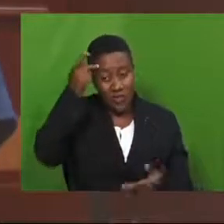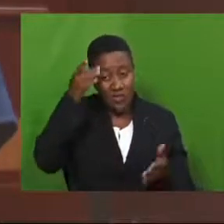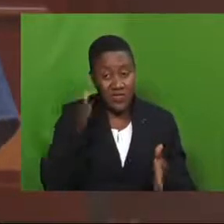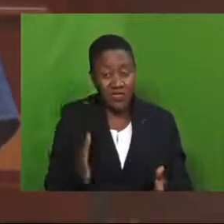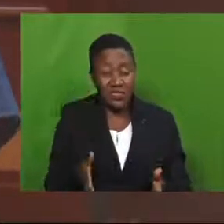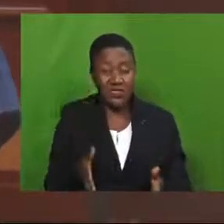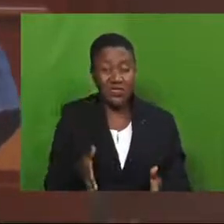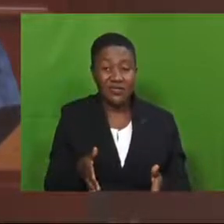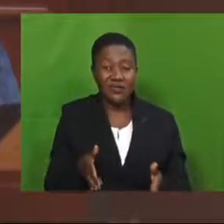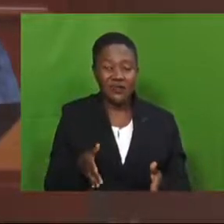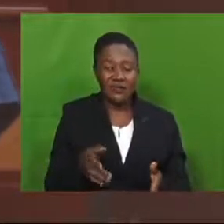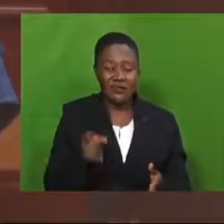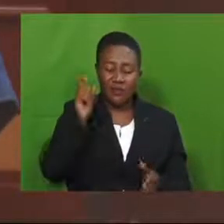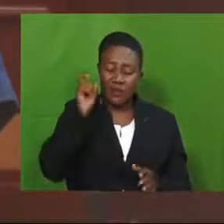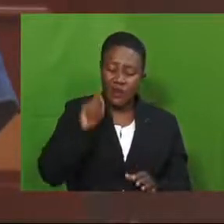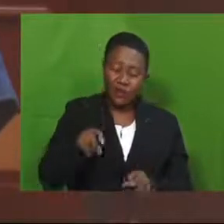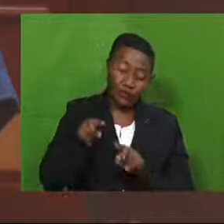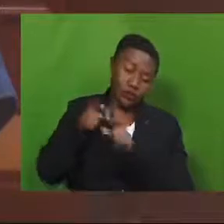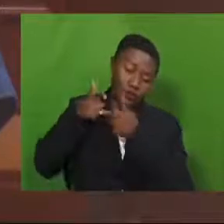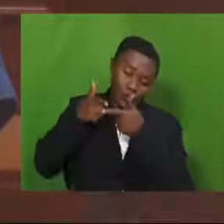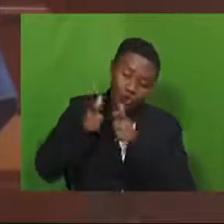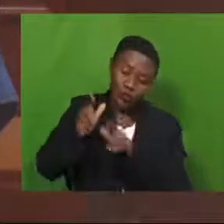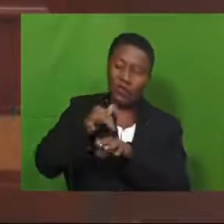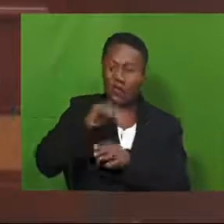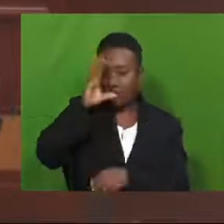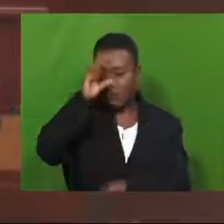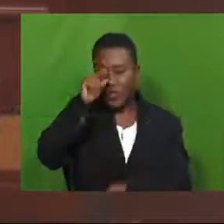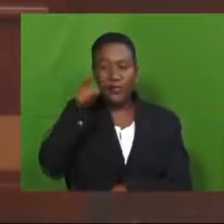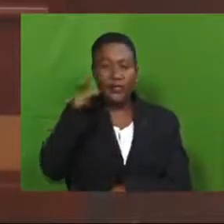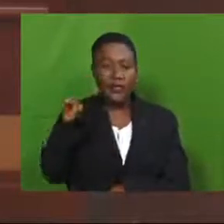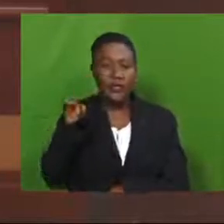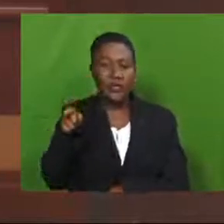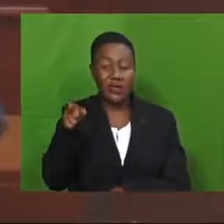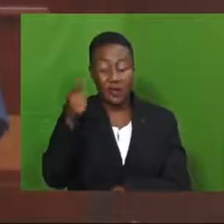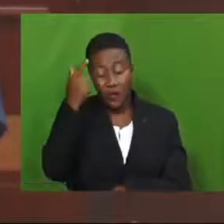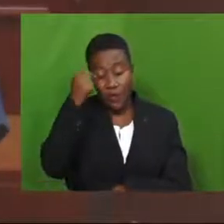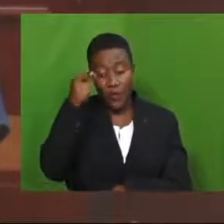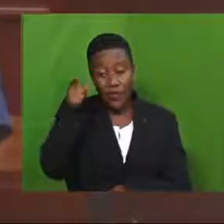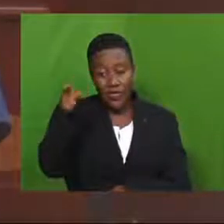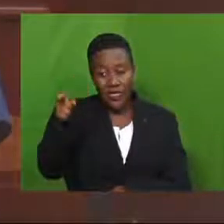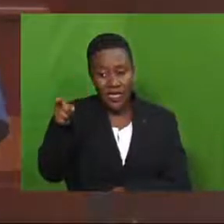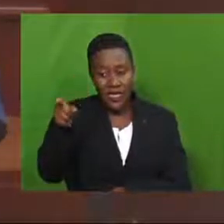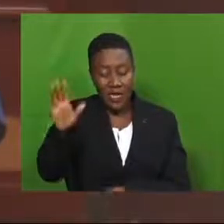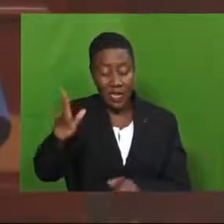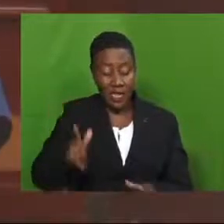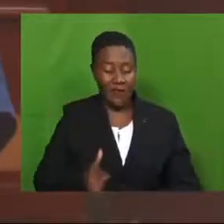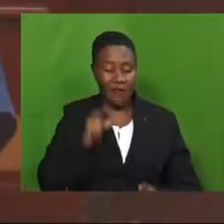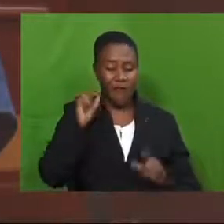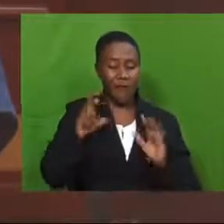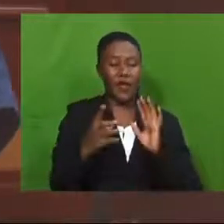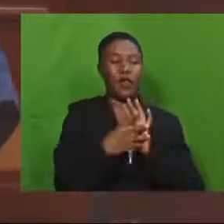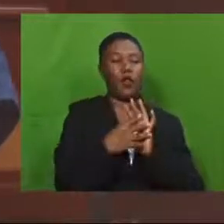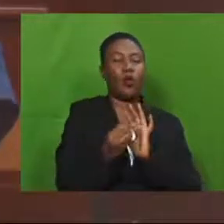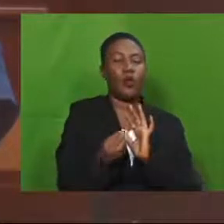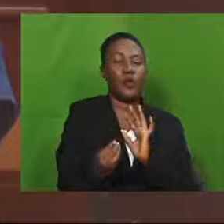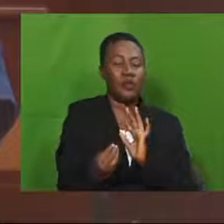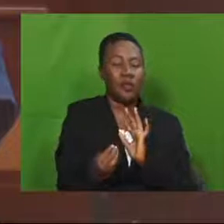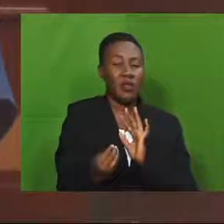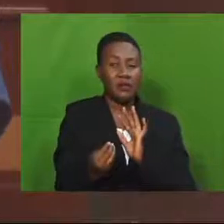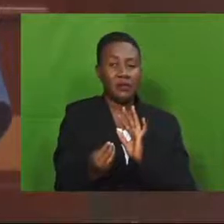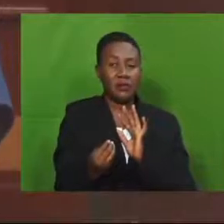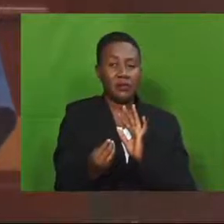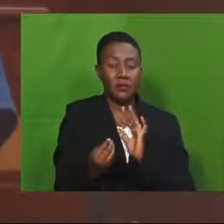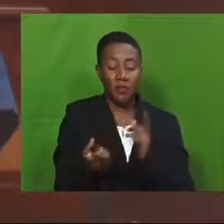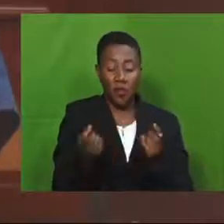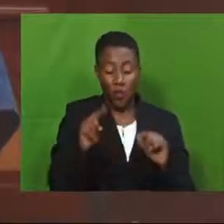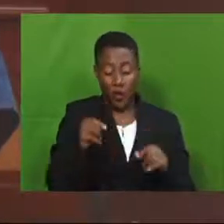would have to look at Dr. Sule Garba as a symbol for emulation. As a young undergraduate student in the